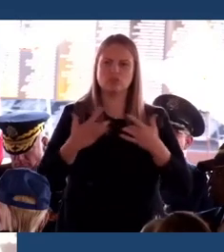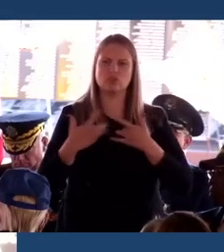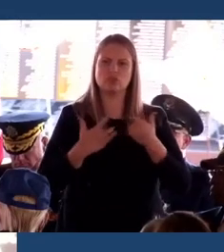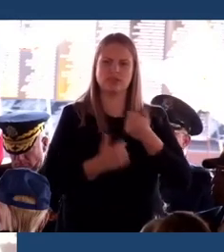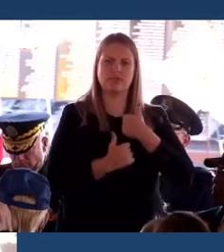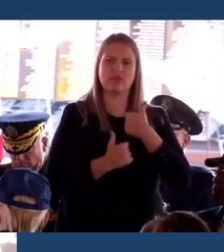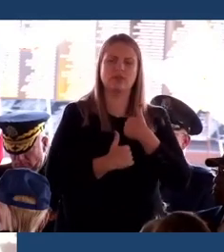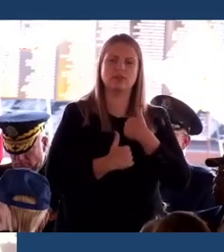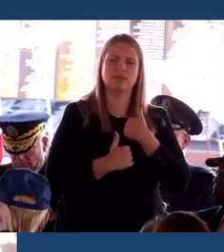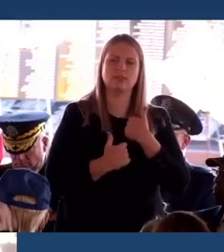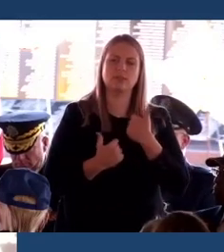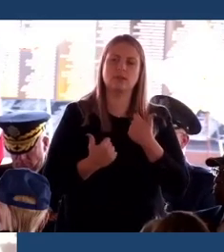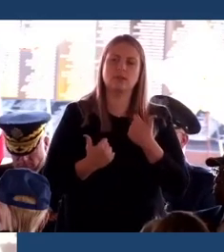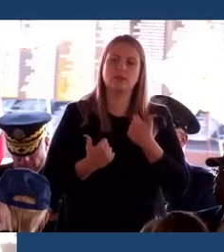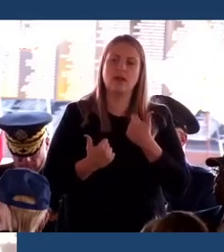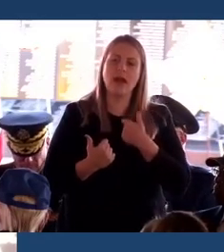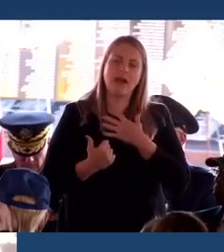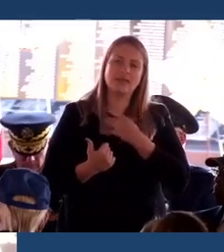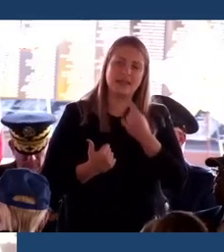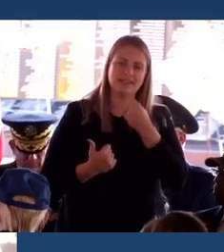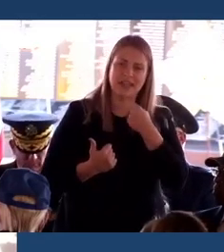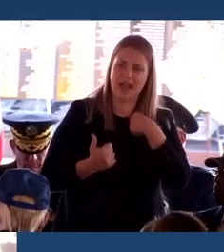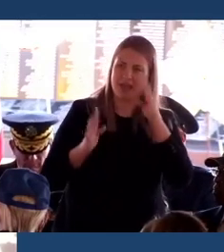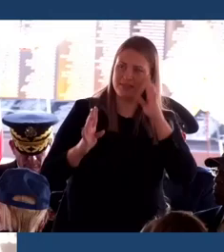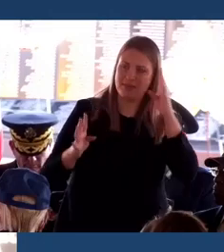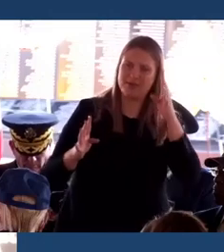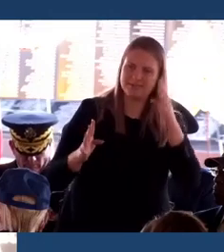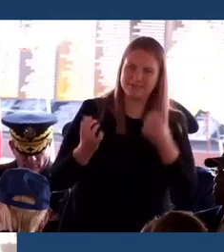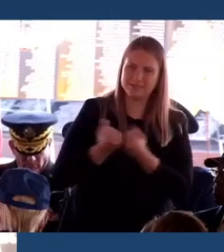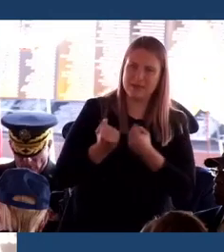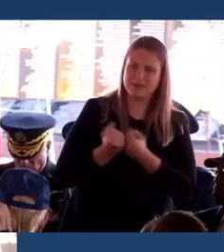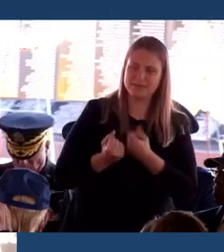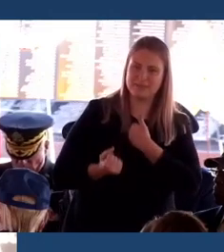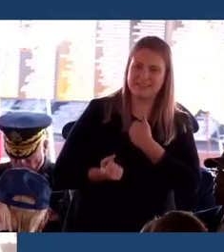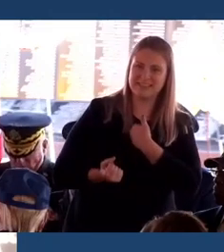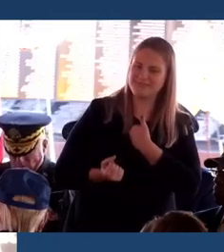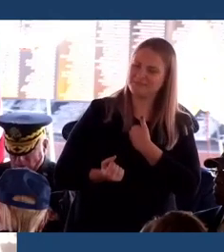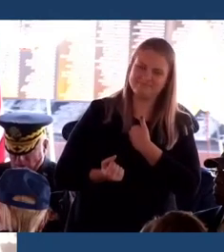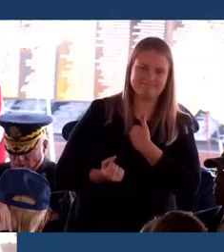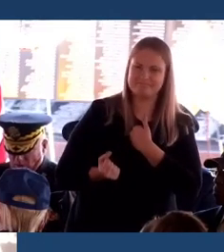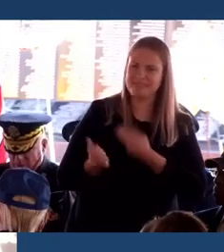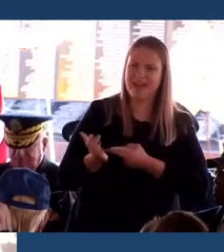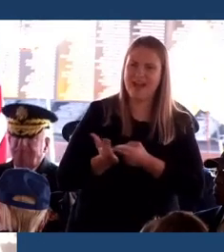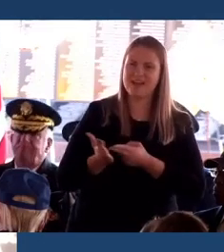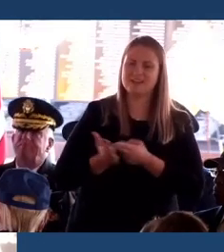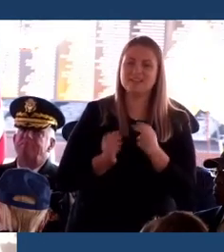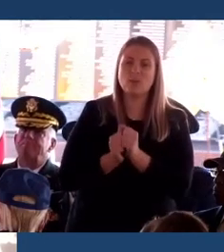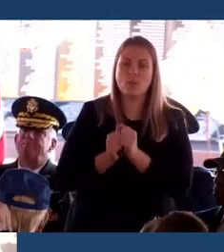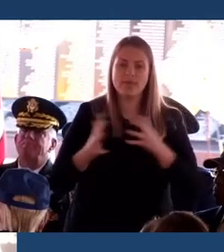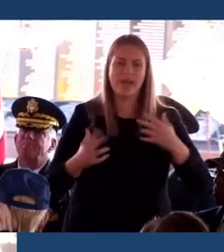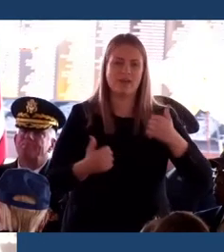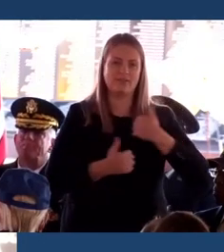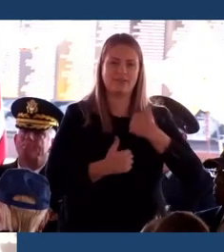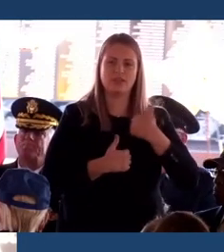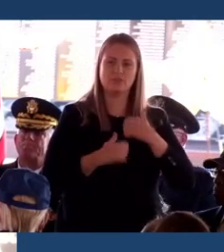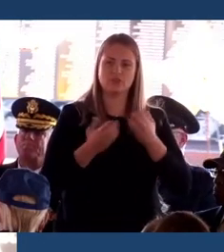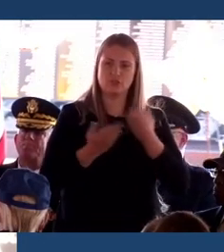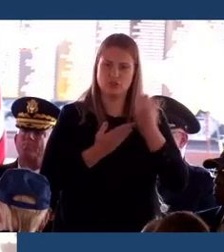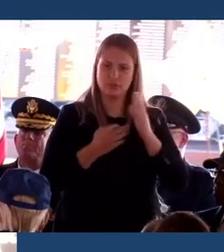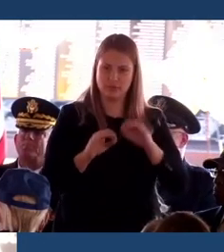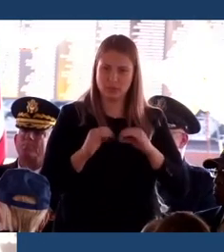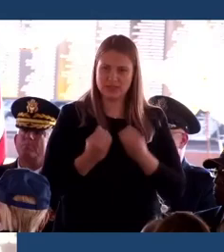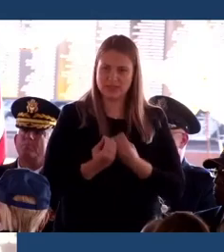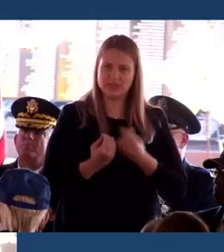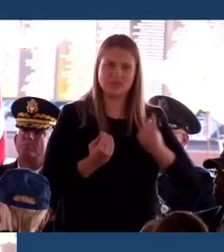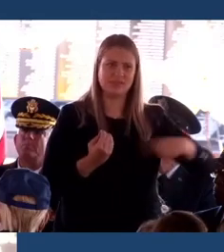like to say I would have thought of some of them or sponsored some of them on my own, but honestly, without veteran service organizations